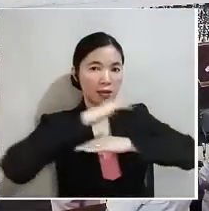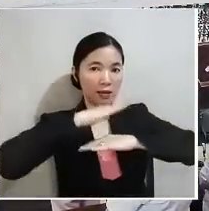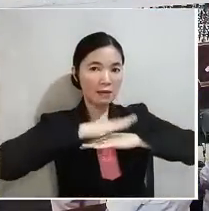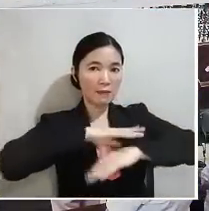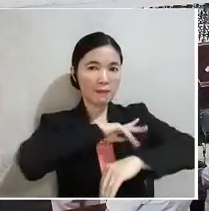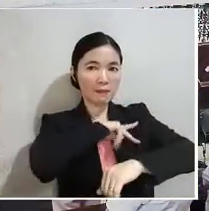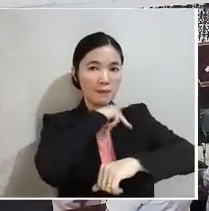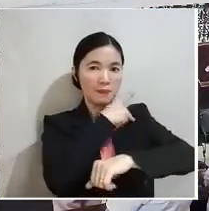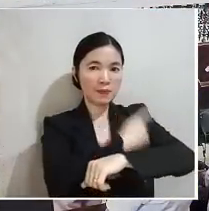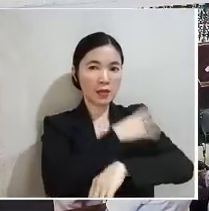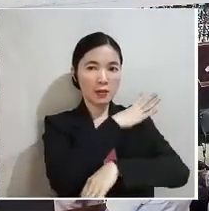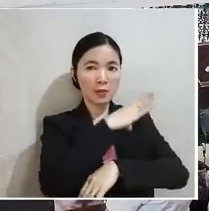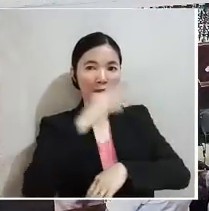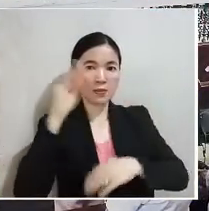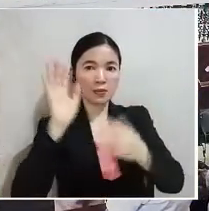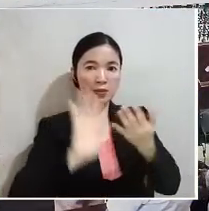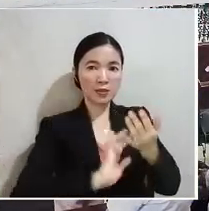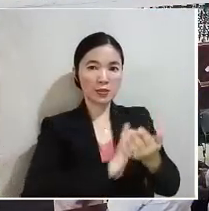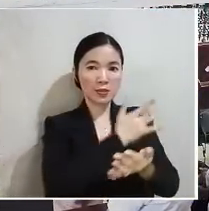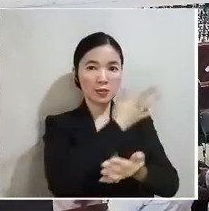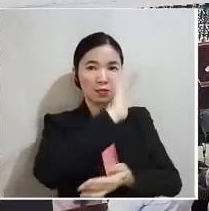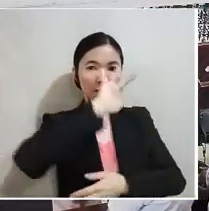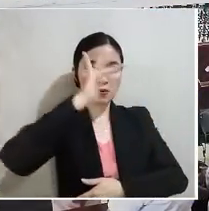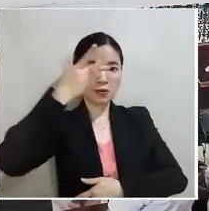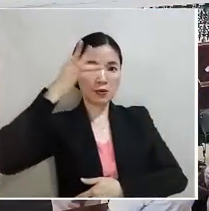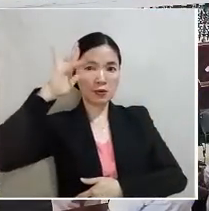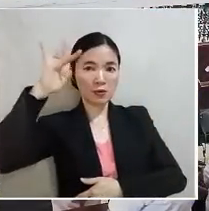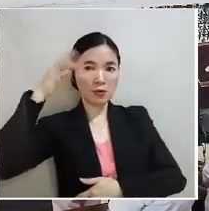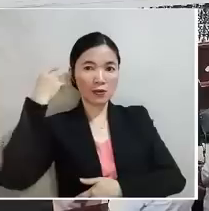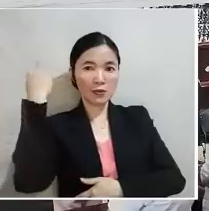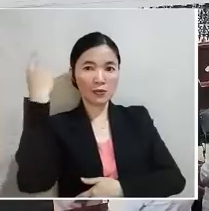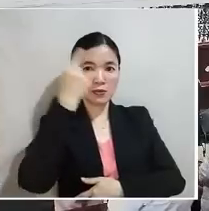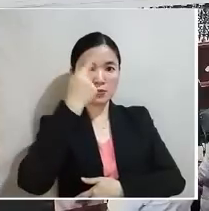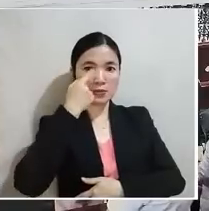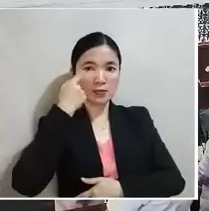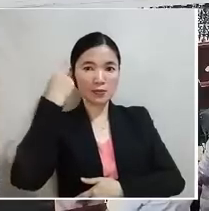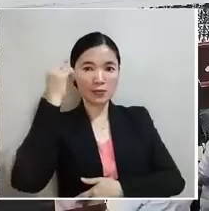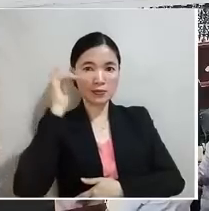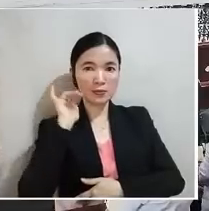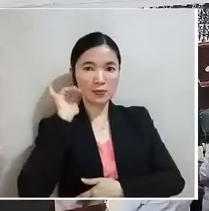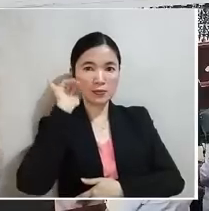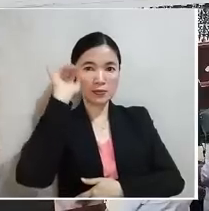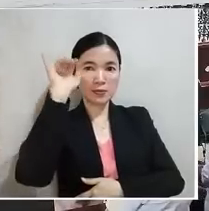the power and the glory